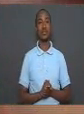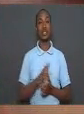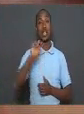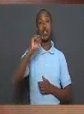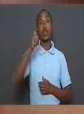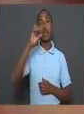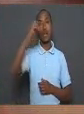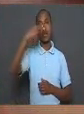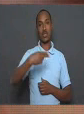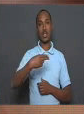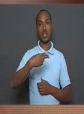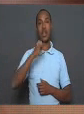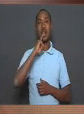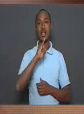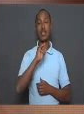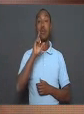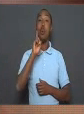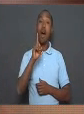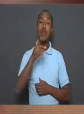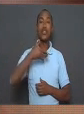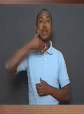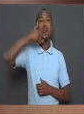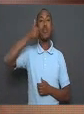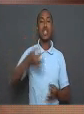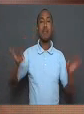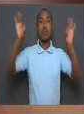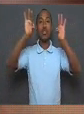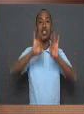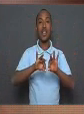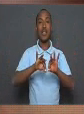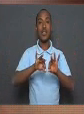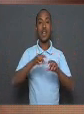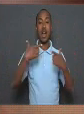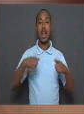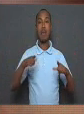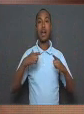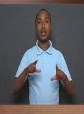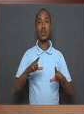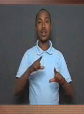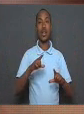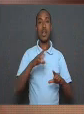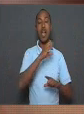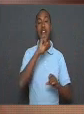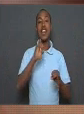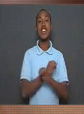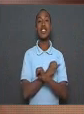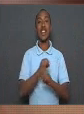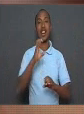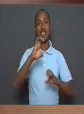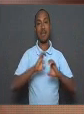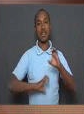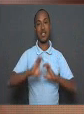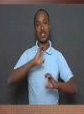Sodium hydroxide is one of the most important laboratory and industrial